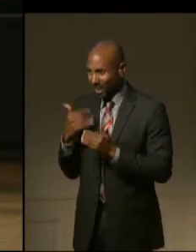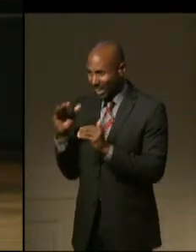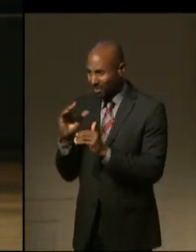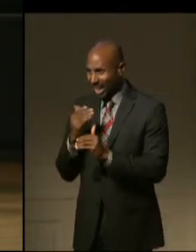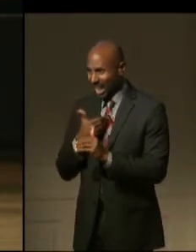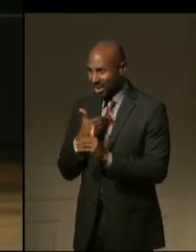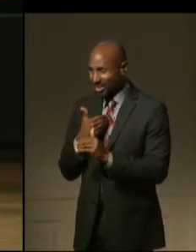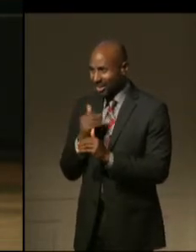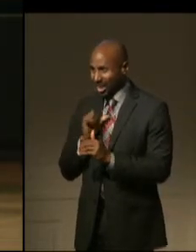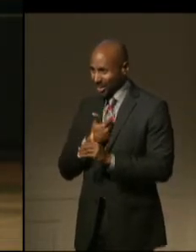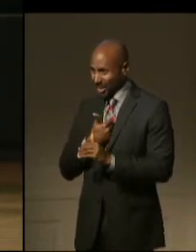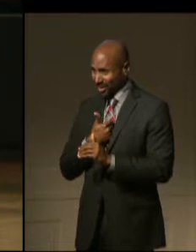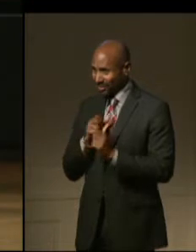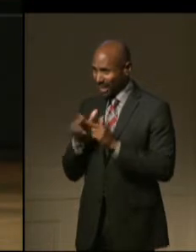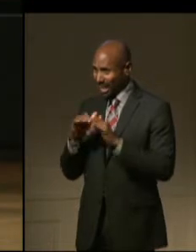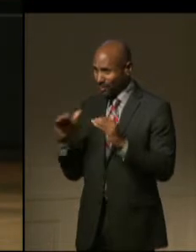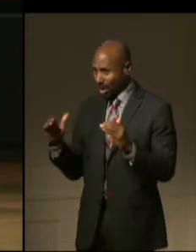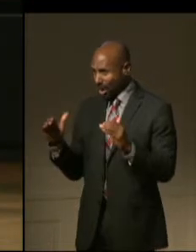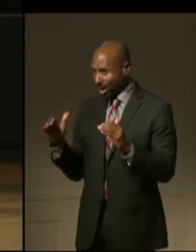in the future?